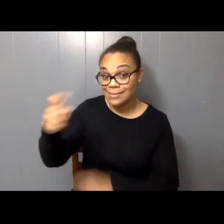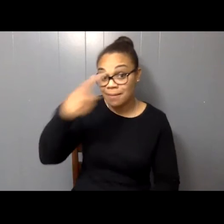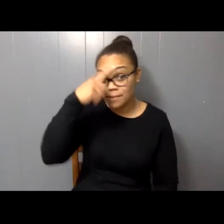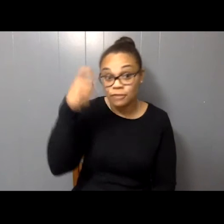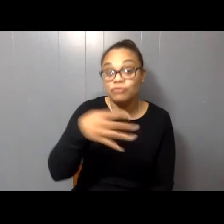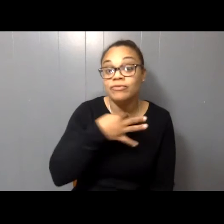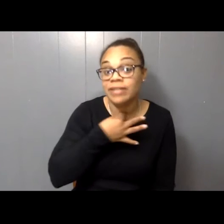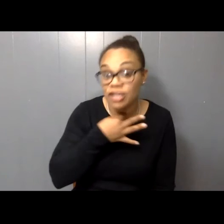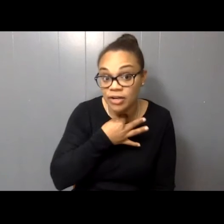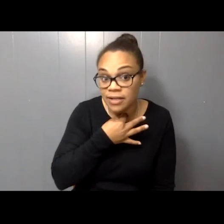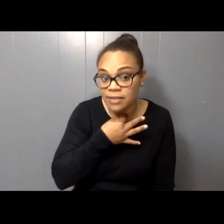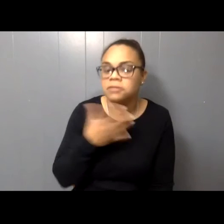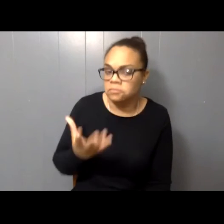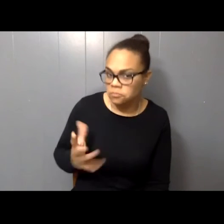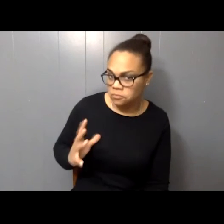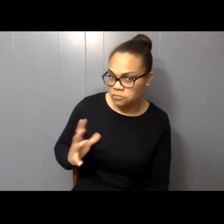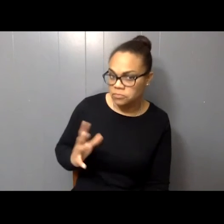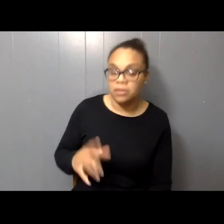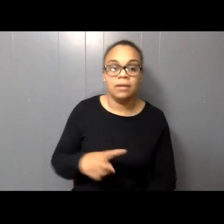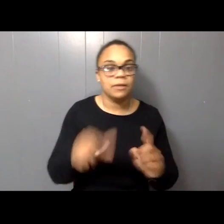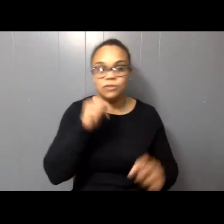you have assumptions or you have